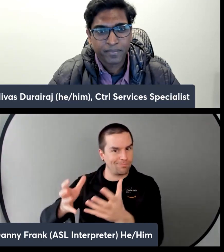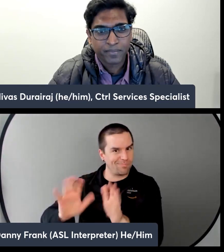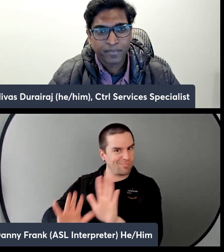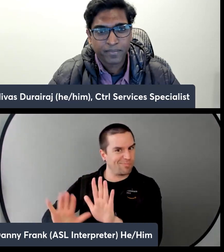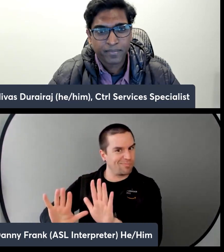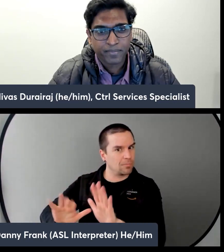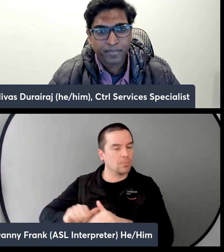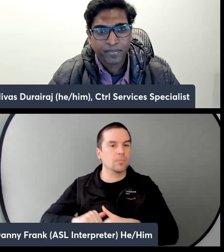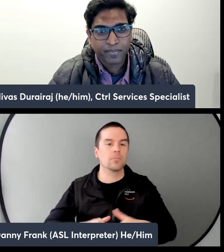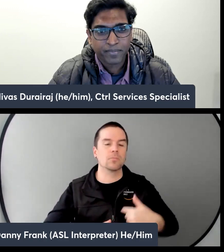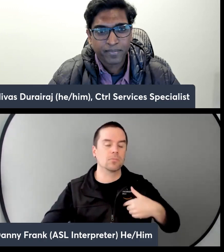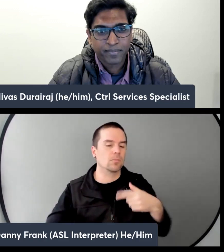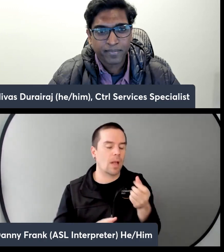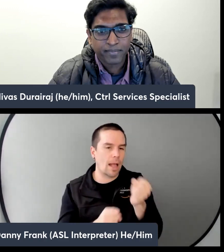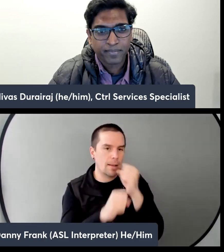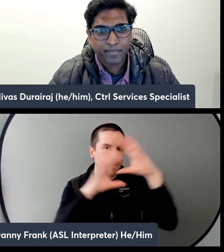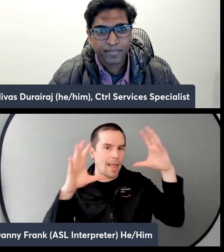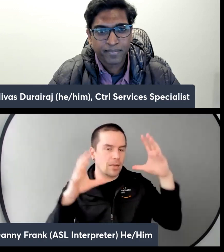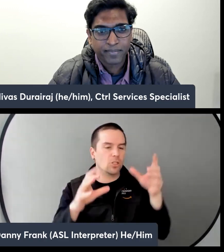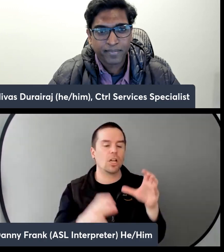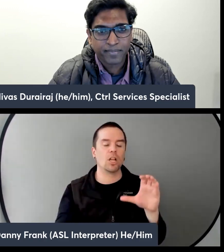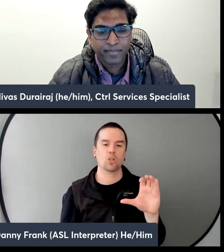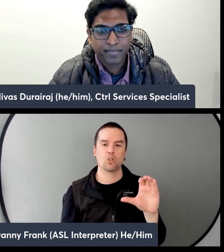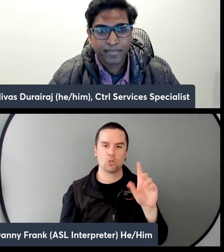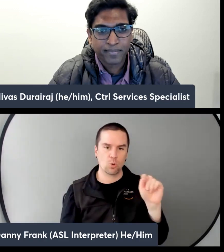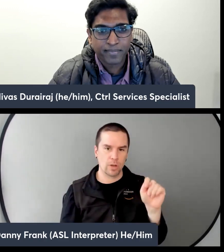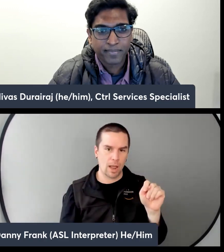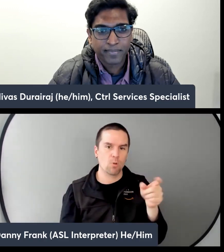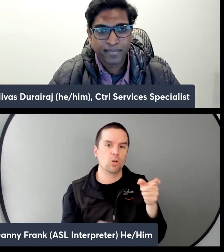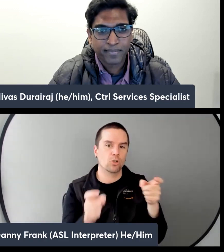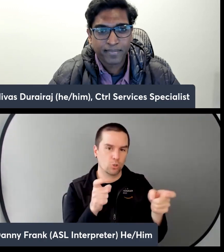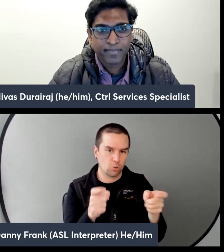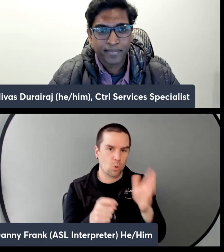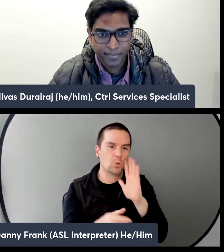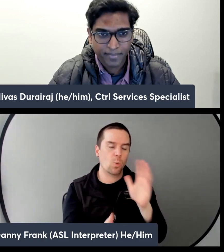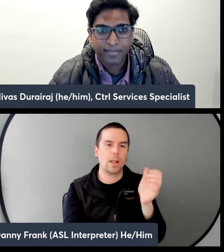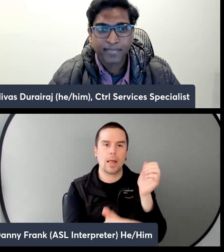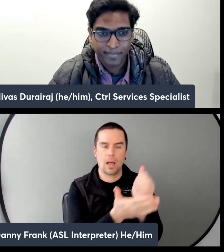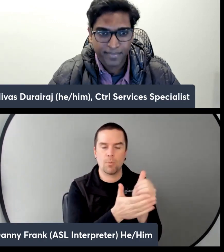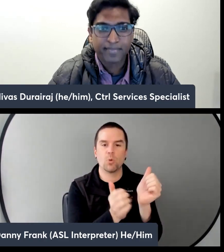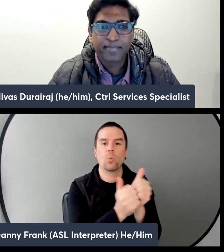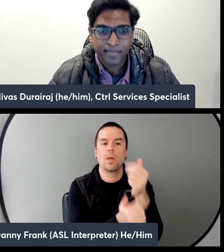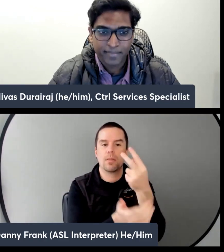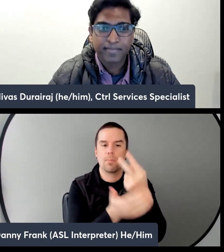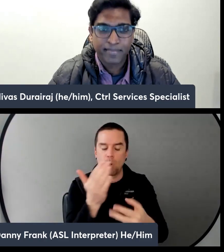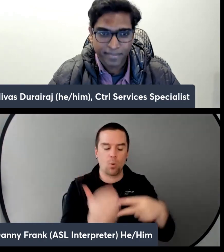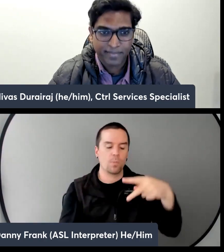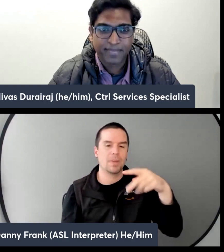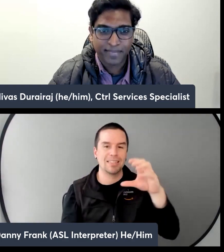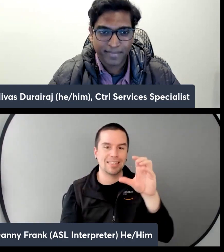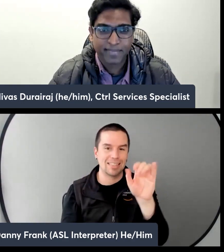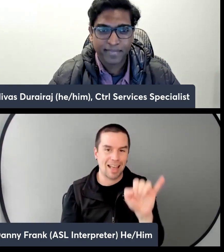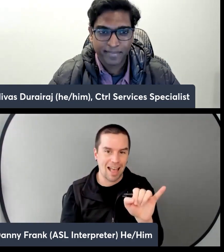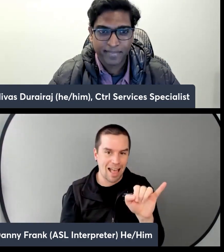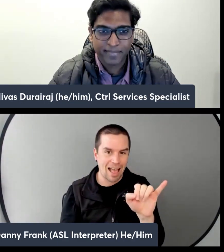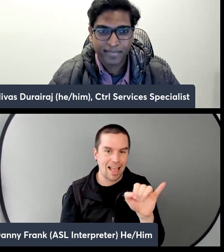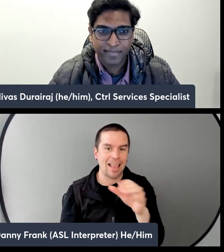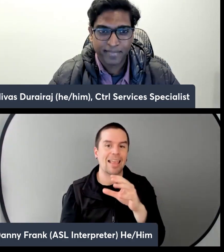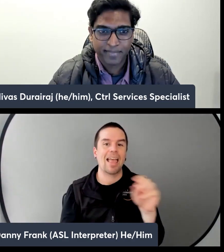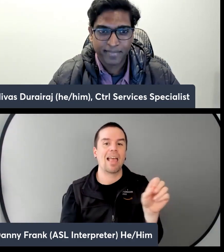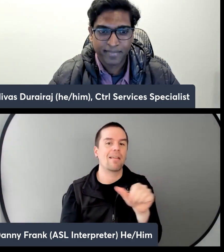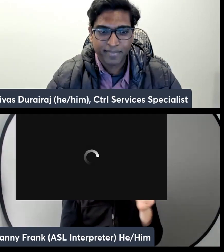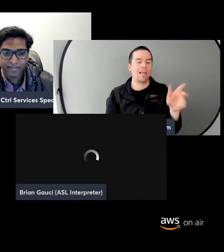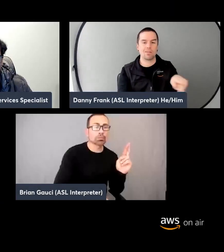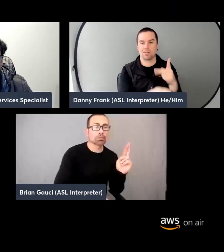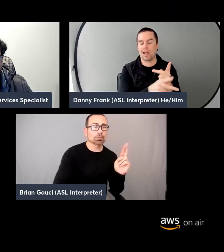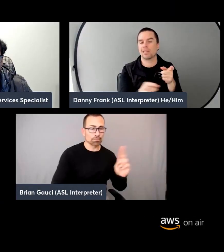these controls with Control Tower will help you with both say like PCI control sets. Is that one of the sets that's